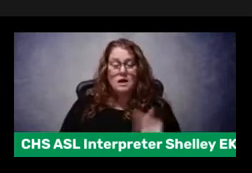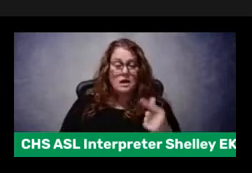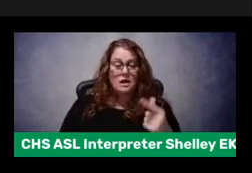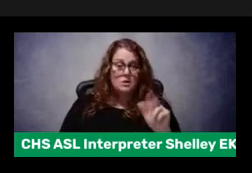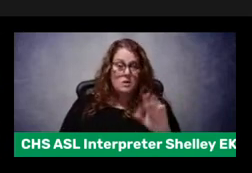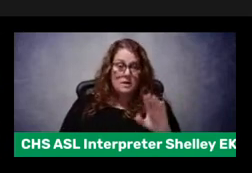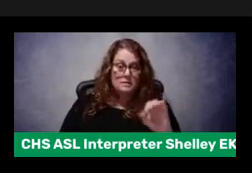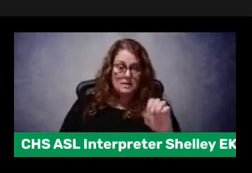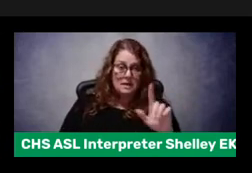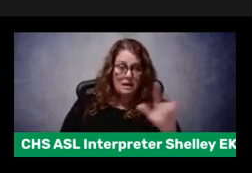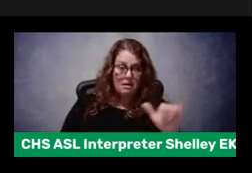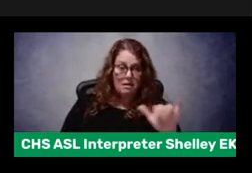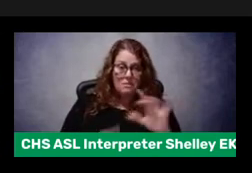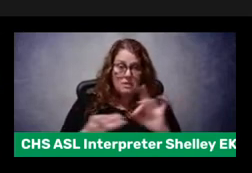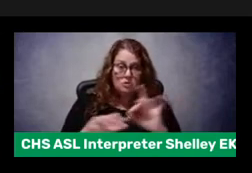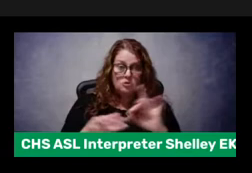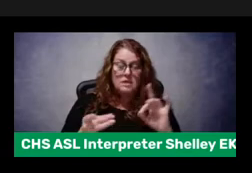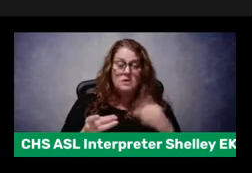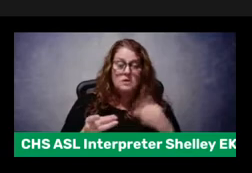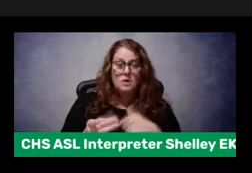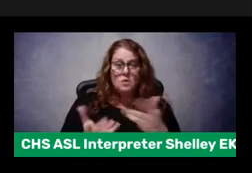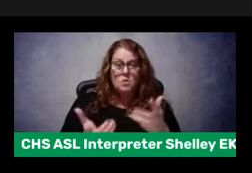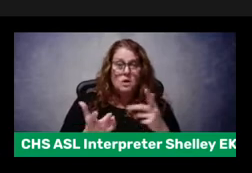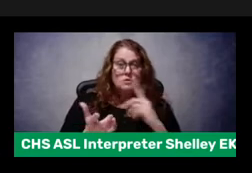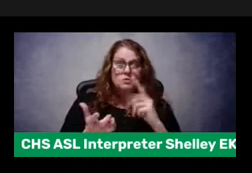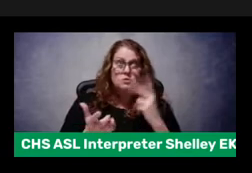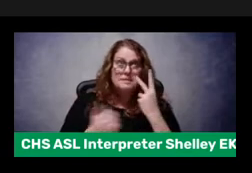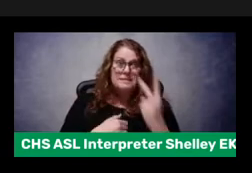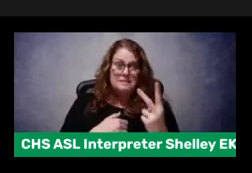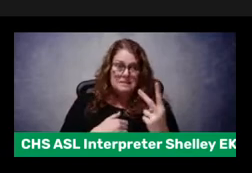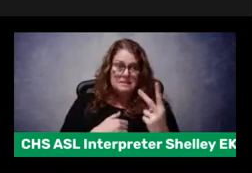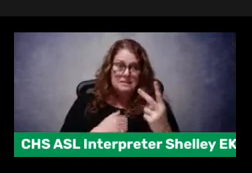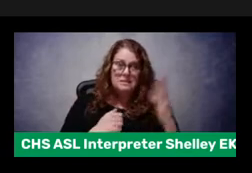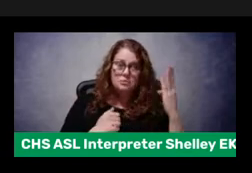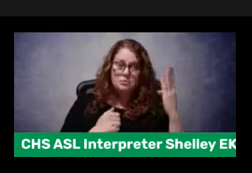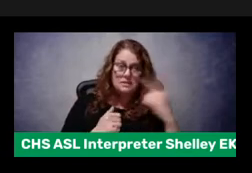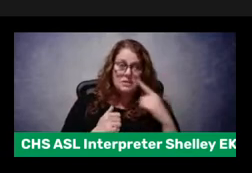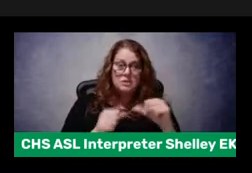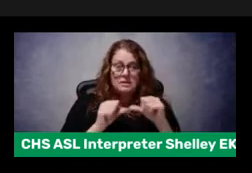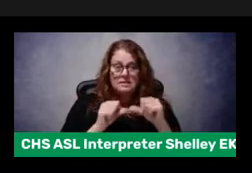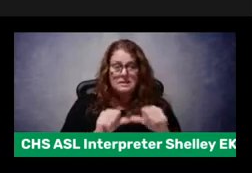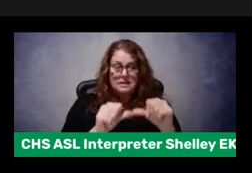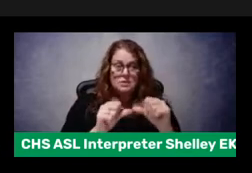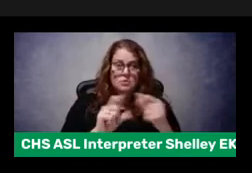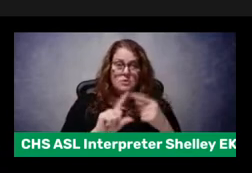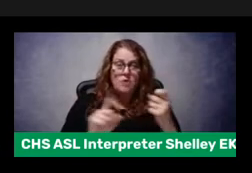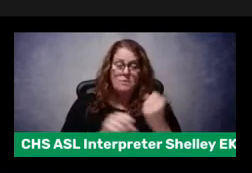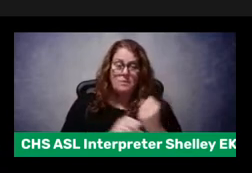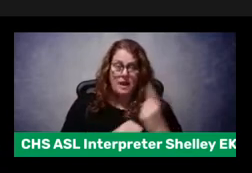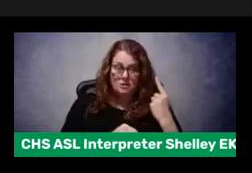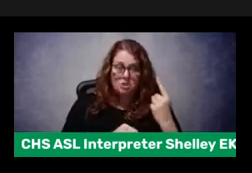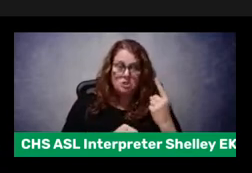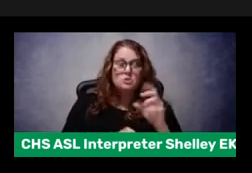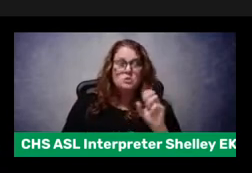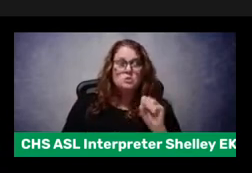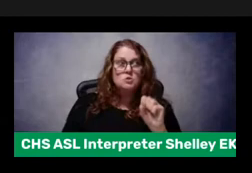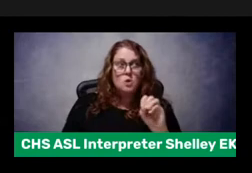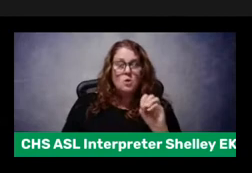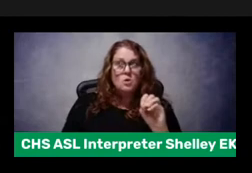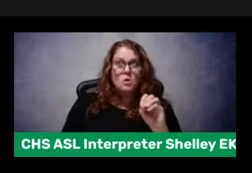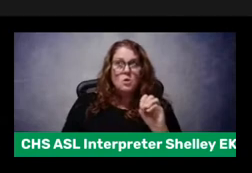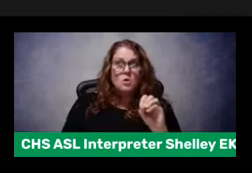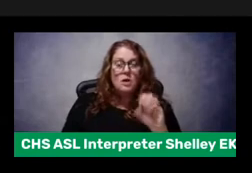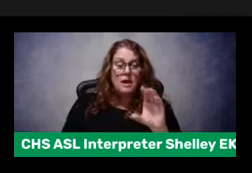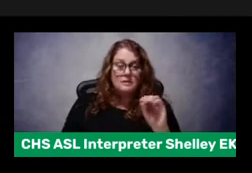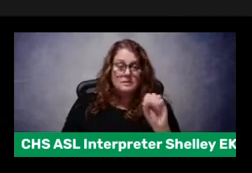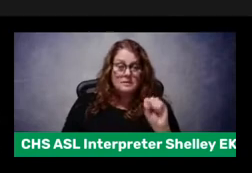mentioned, we want to kind of see this presentation as a continuation from last year. And so, as